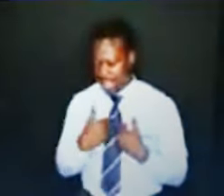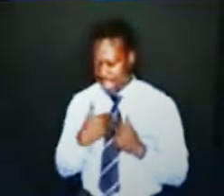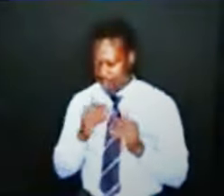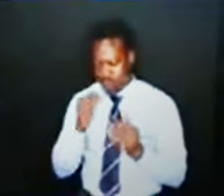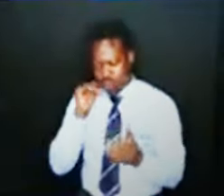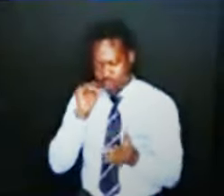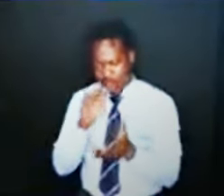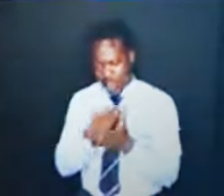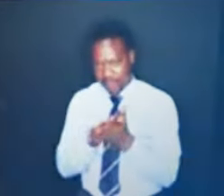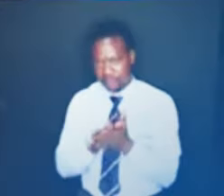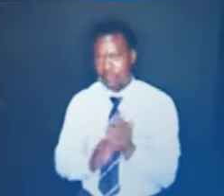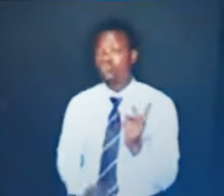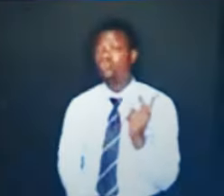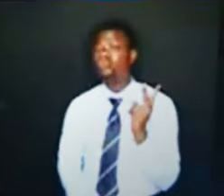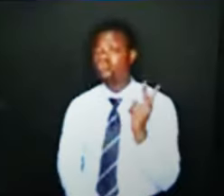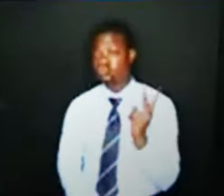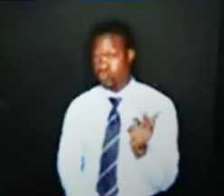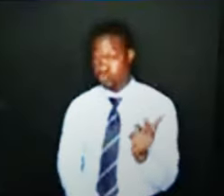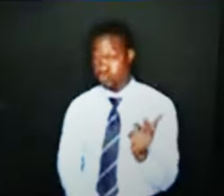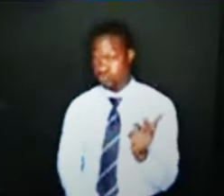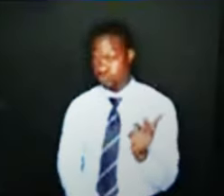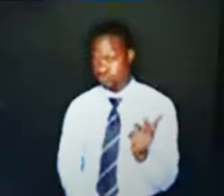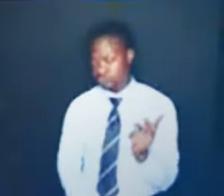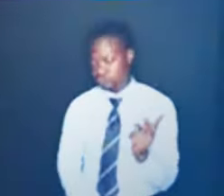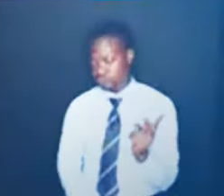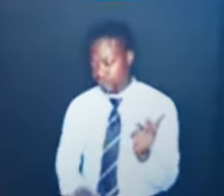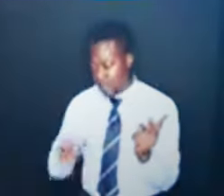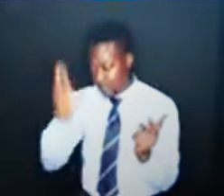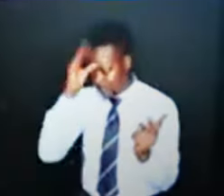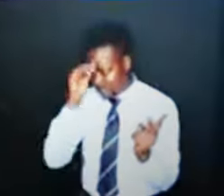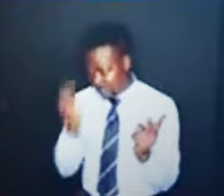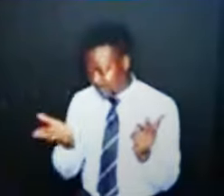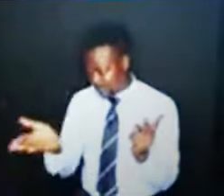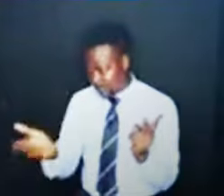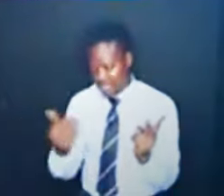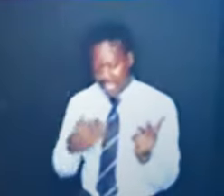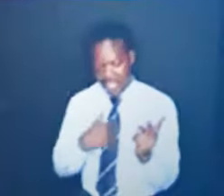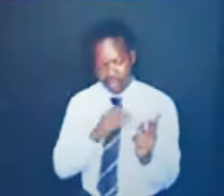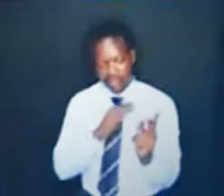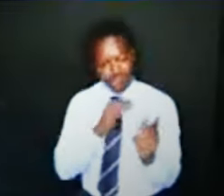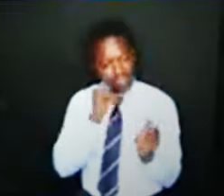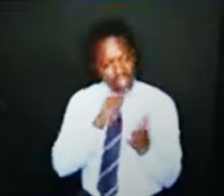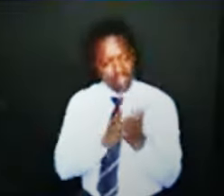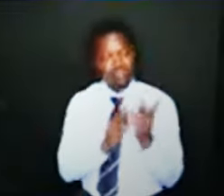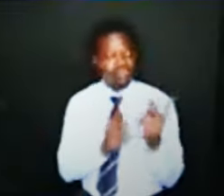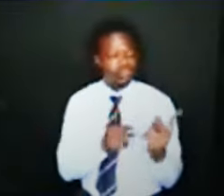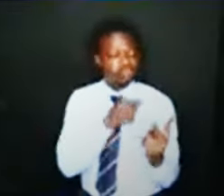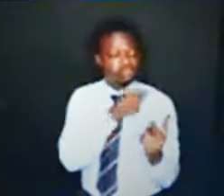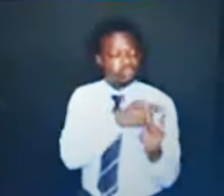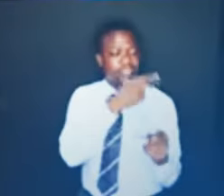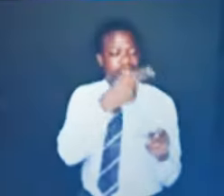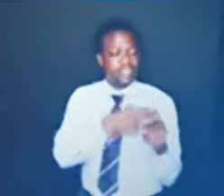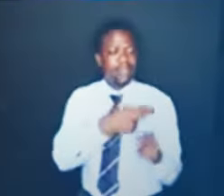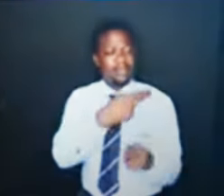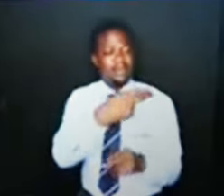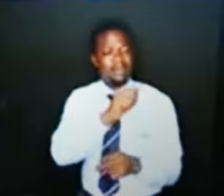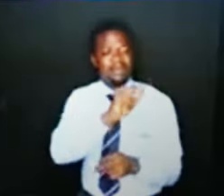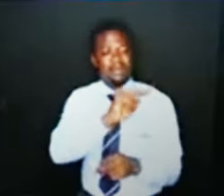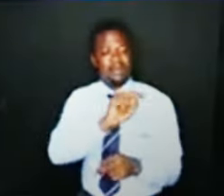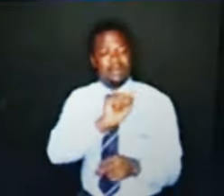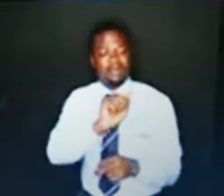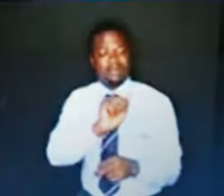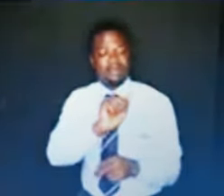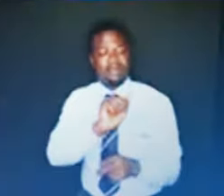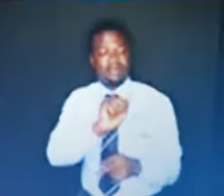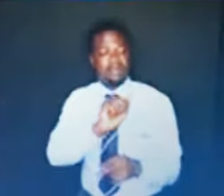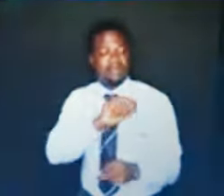wives na papa bi owa owo yirenum benu Penina and Hannah Bako ye fenu Hannah na otosu mienu so de